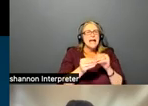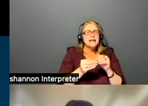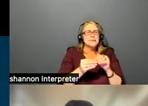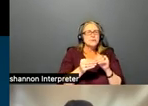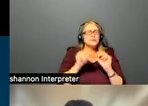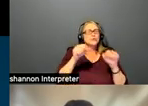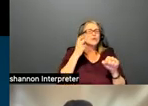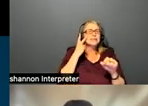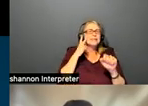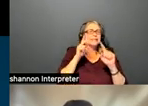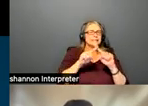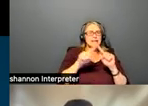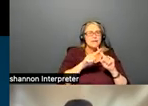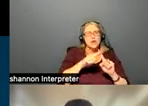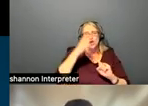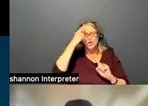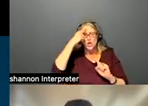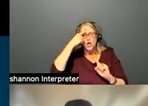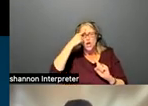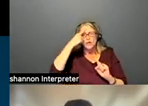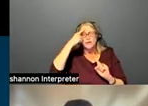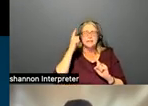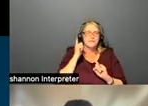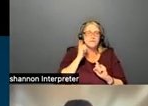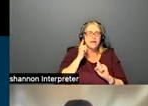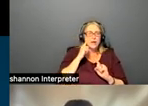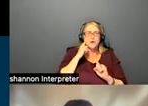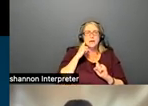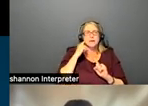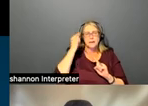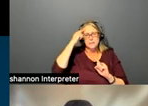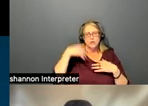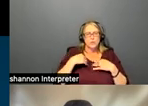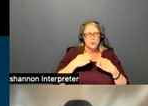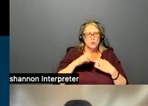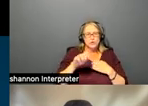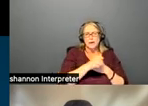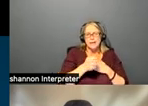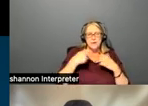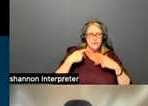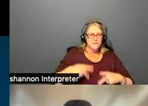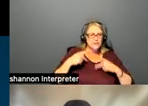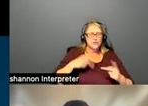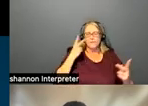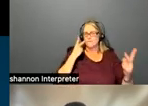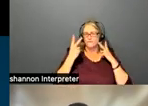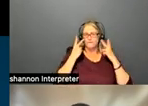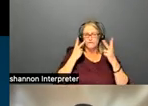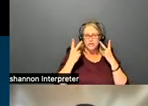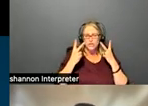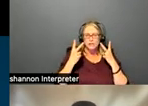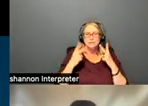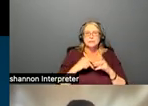different cognitive, hearing, mental, emotional, other physical, those different definitions of